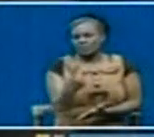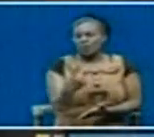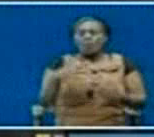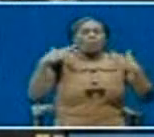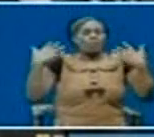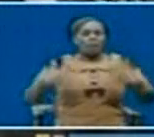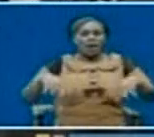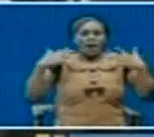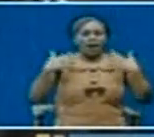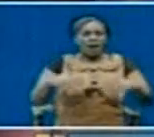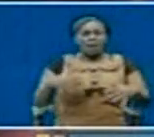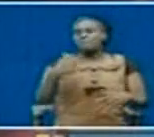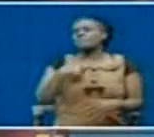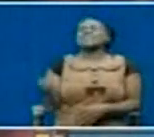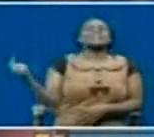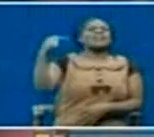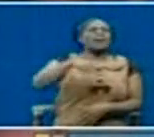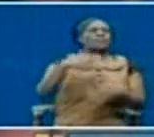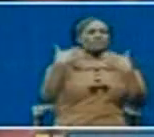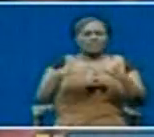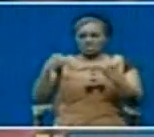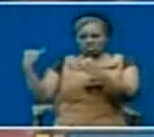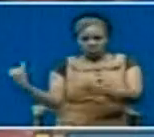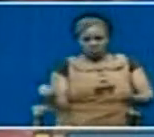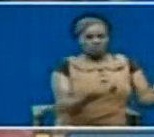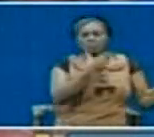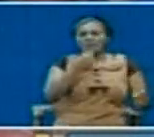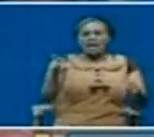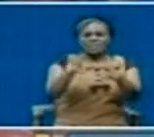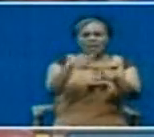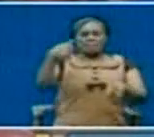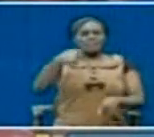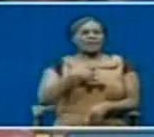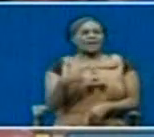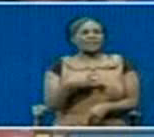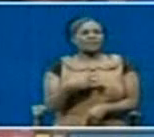oh my. I just come to introduce my brother here.